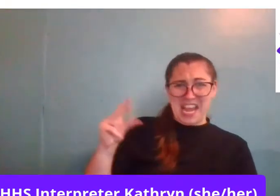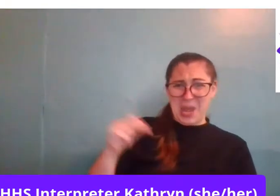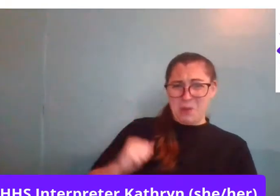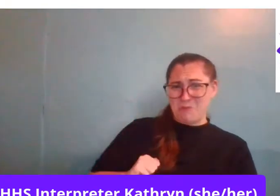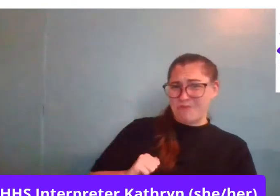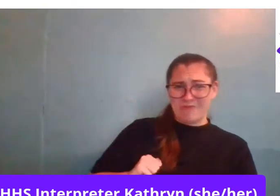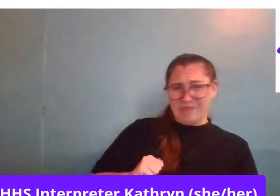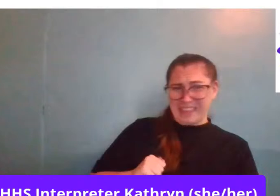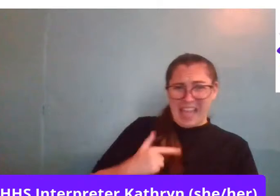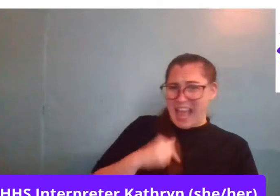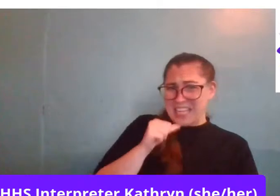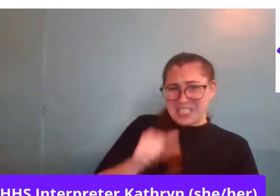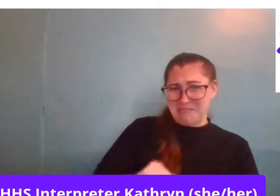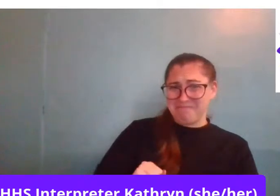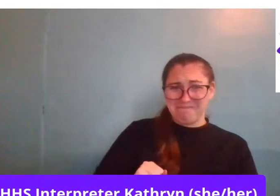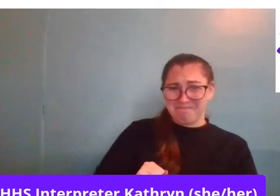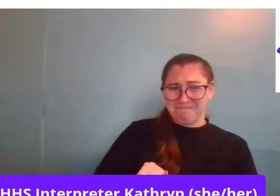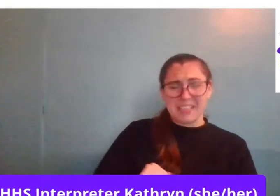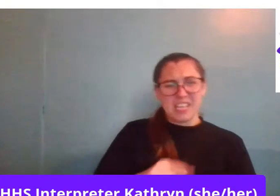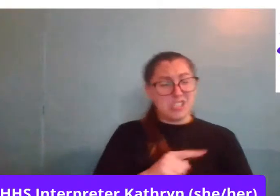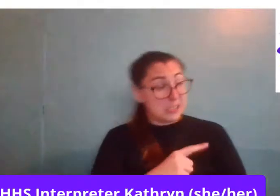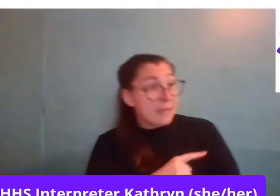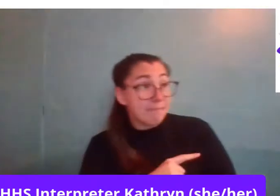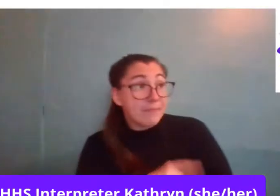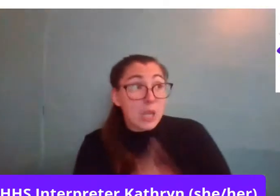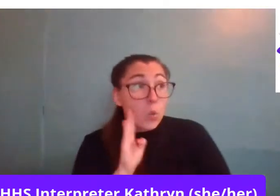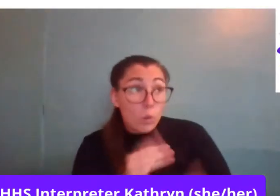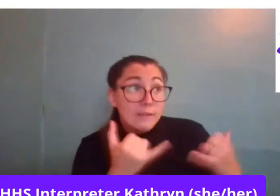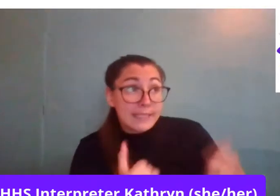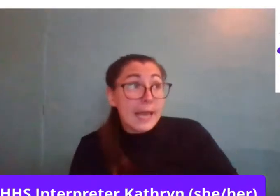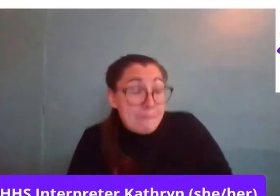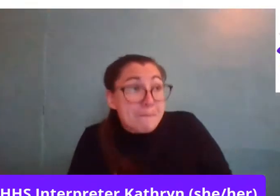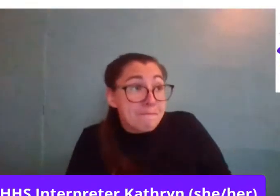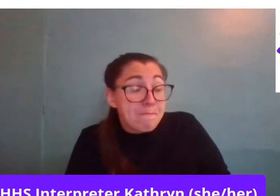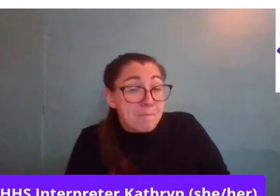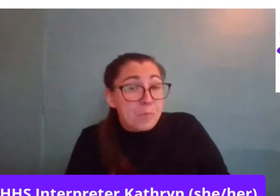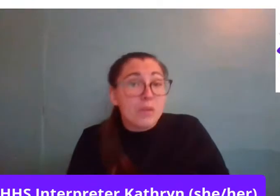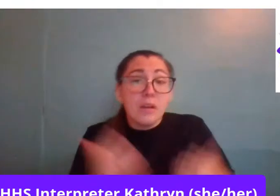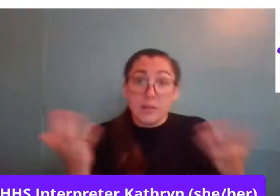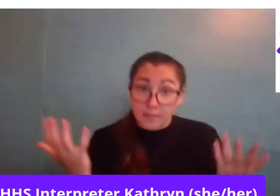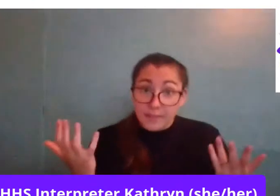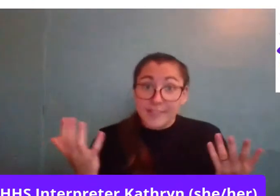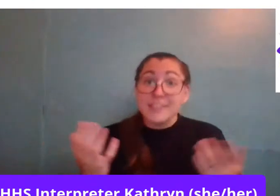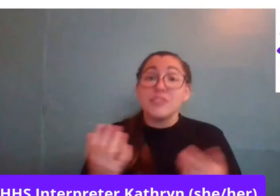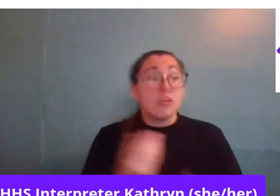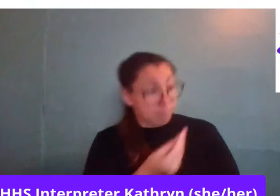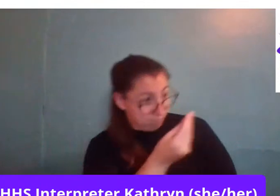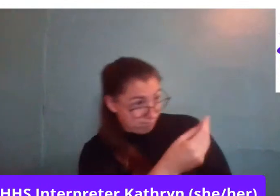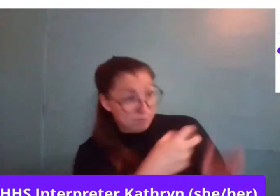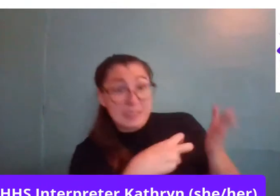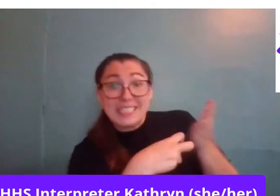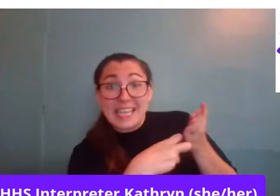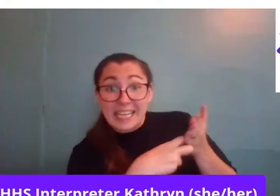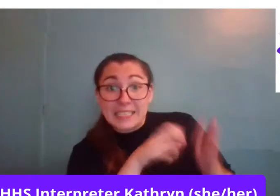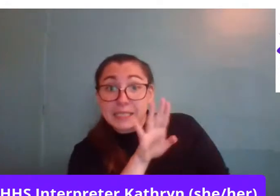I don't do that." And she was like, "Well, you're going to do it today." And so she says, "Here's some tickets, and it will take